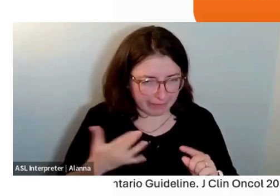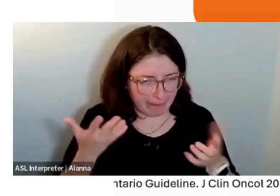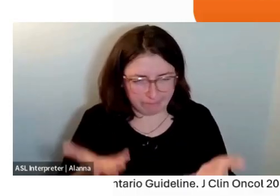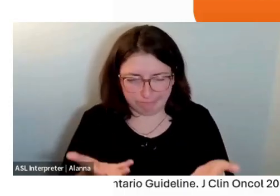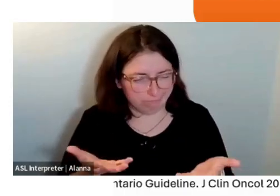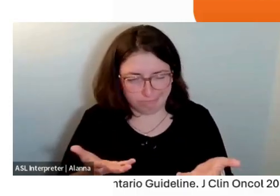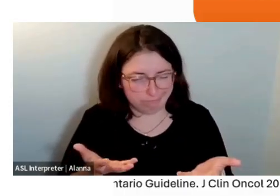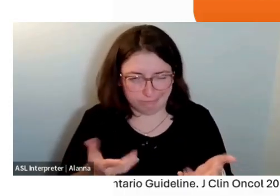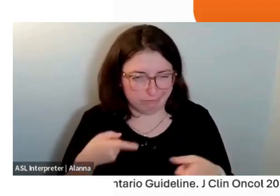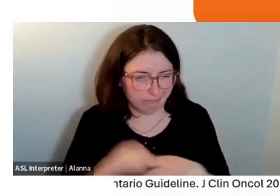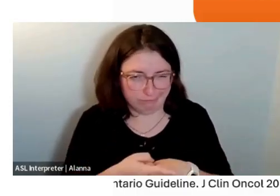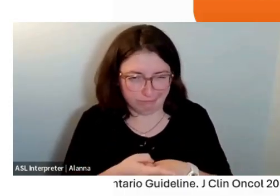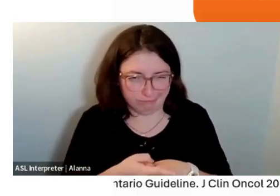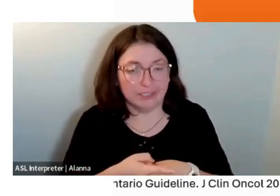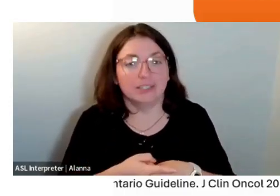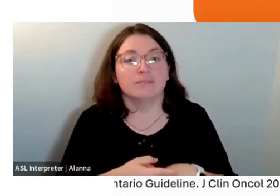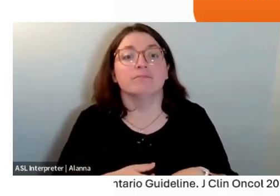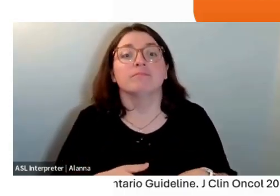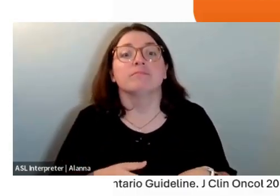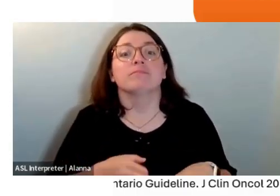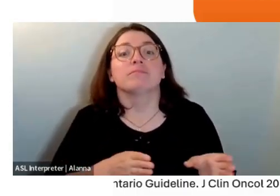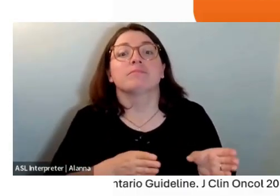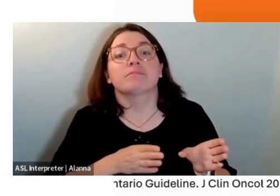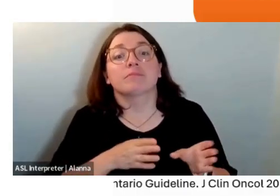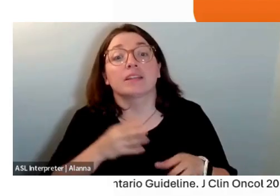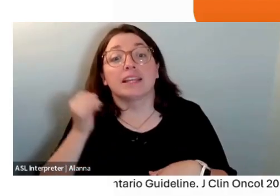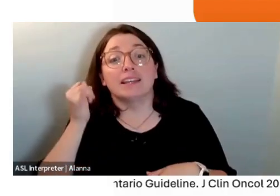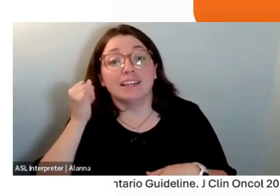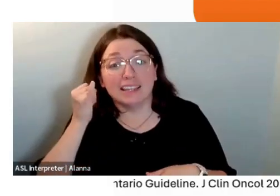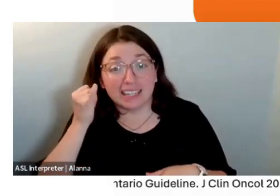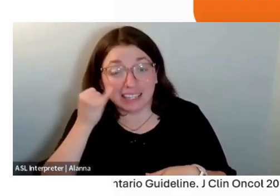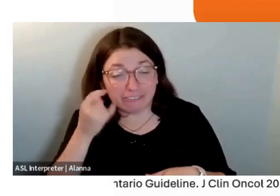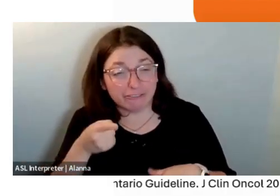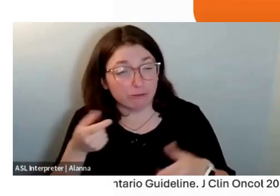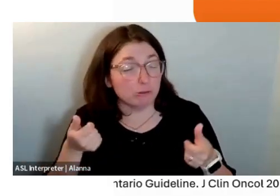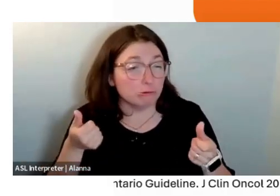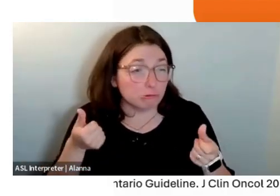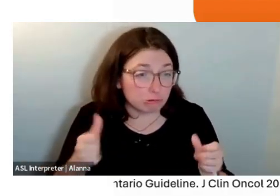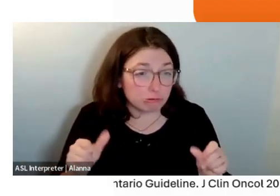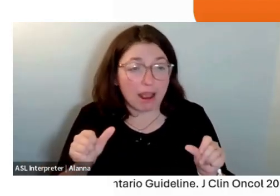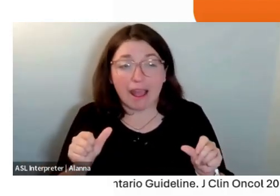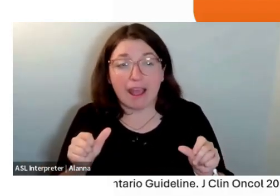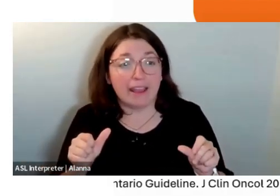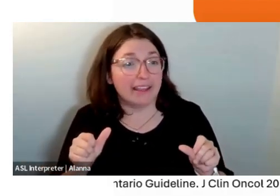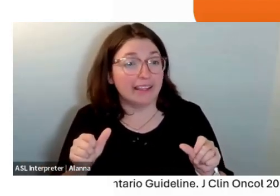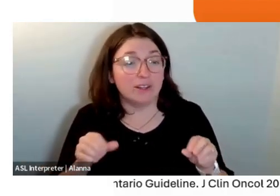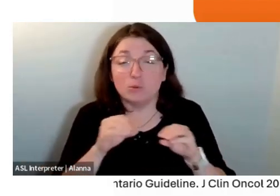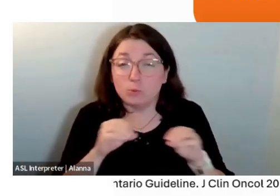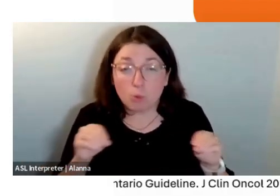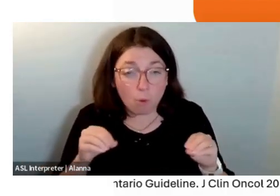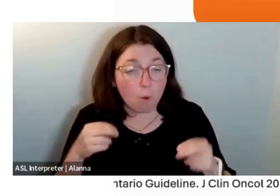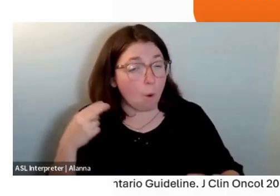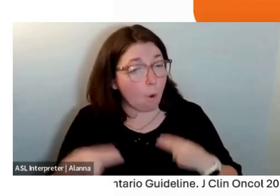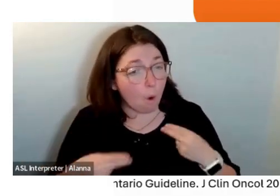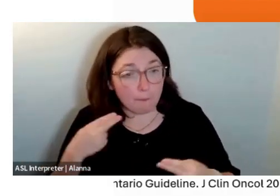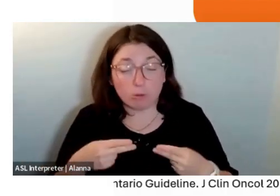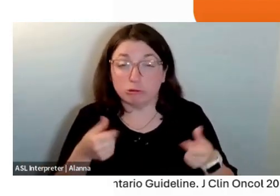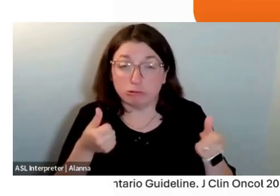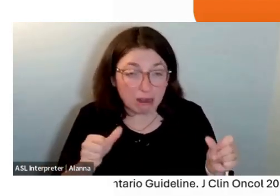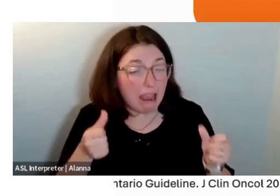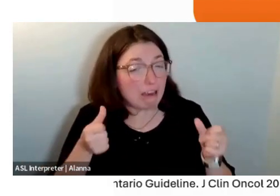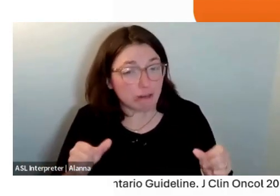of non-hormonal methods haven't been helpful, we give it the good college try, then it's worth